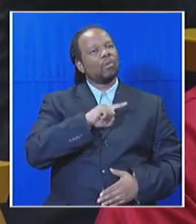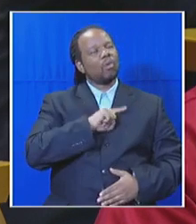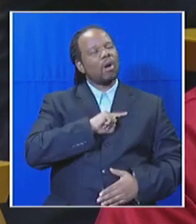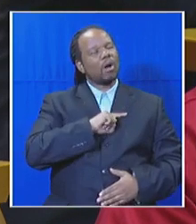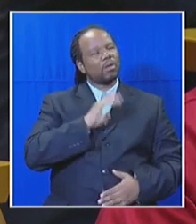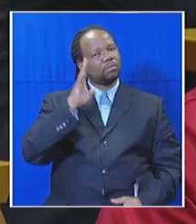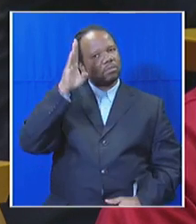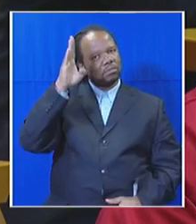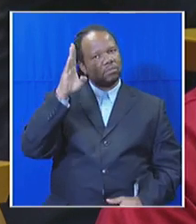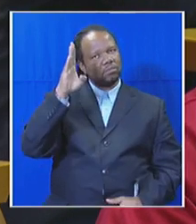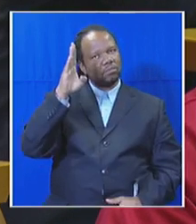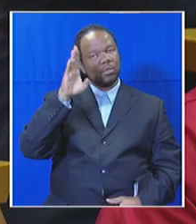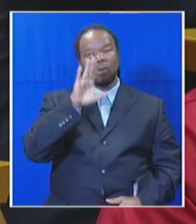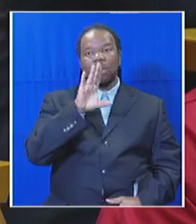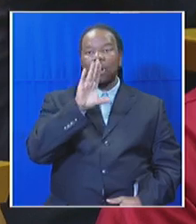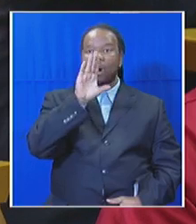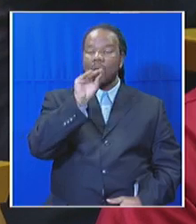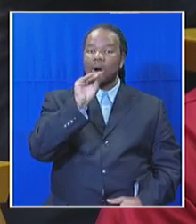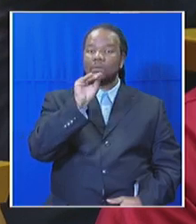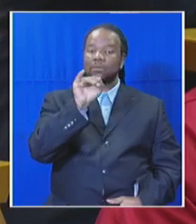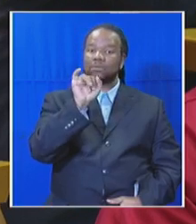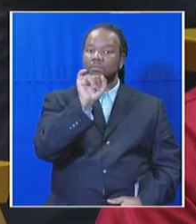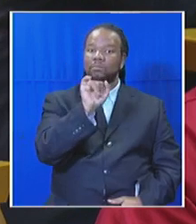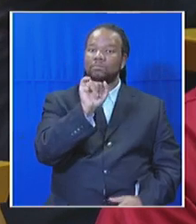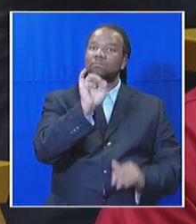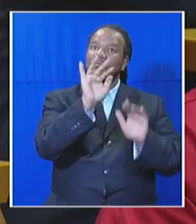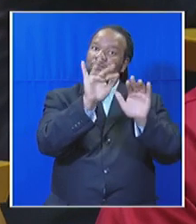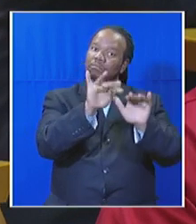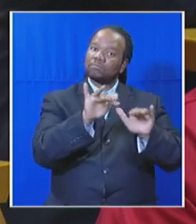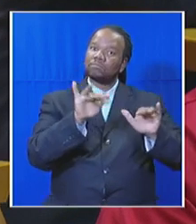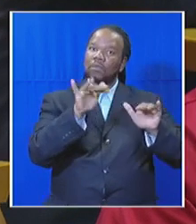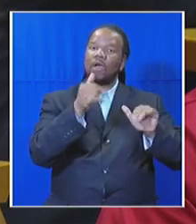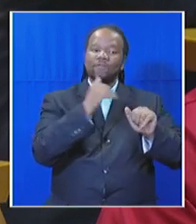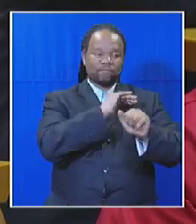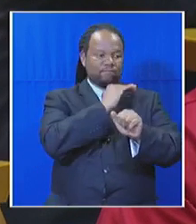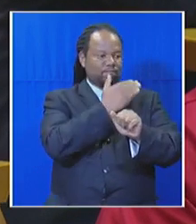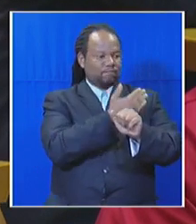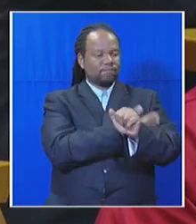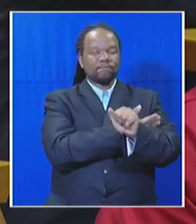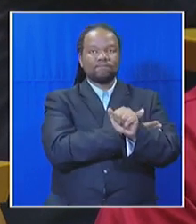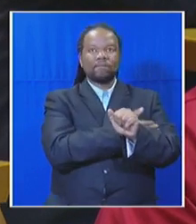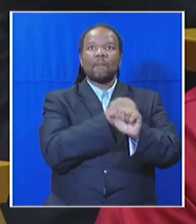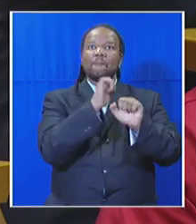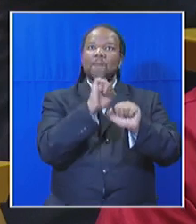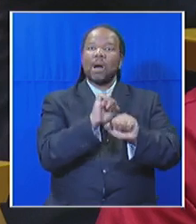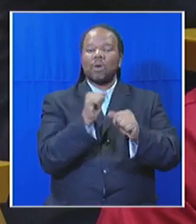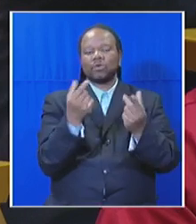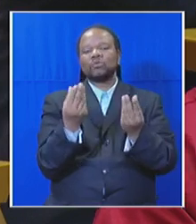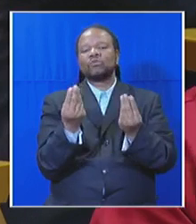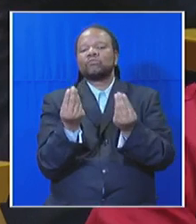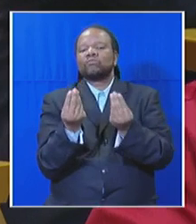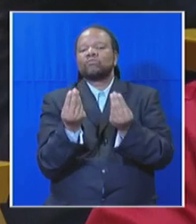that this House must have the highest authority over anyone, over small and